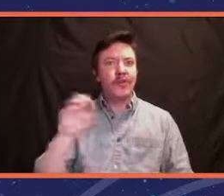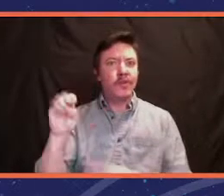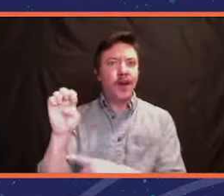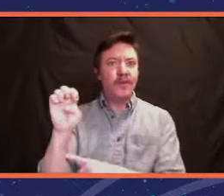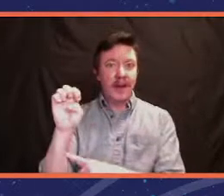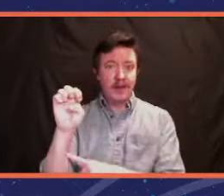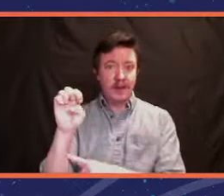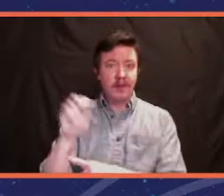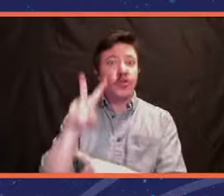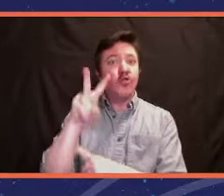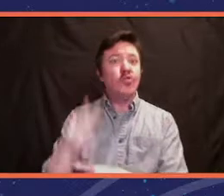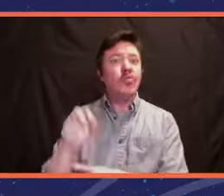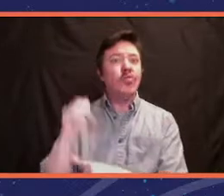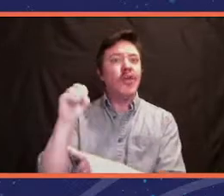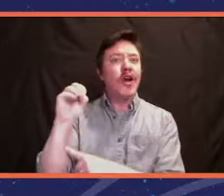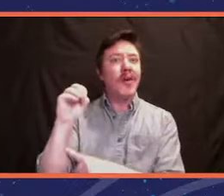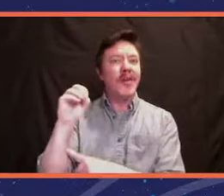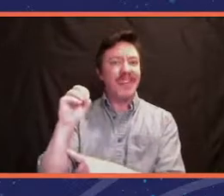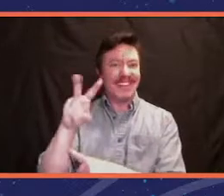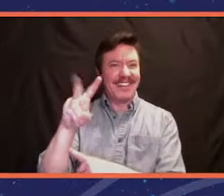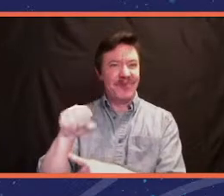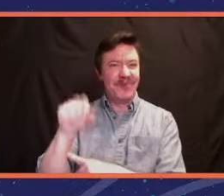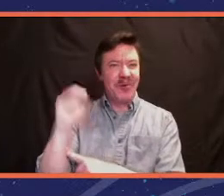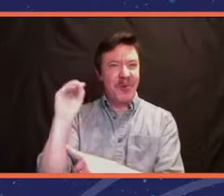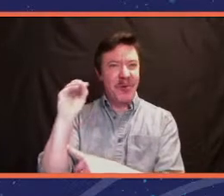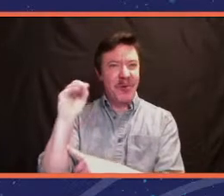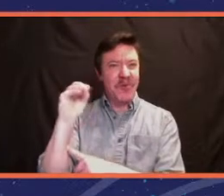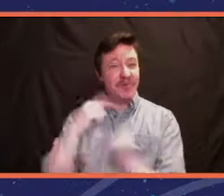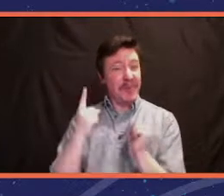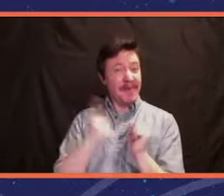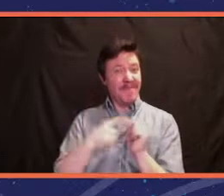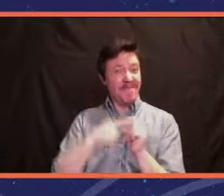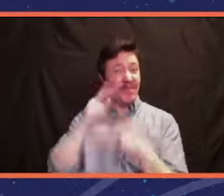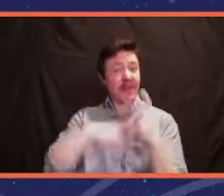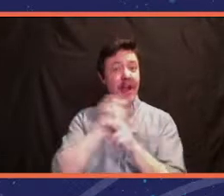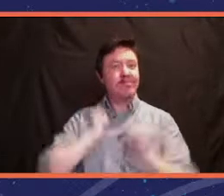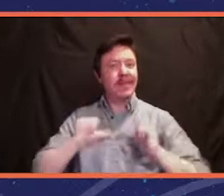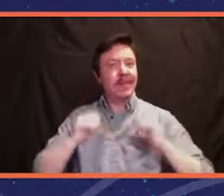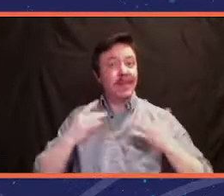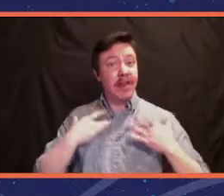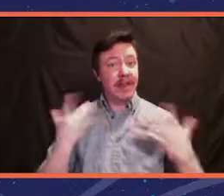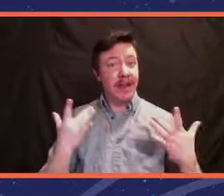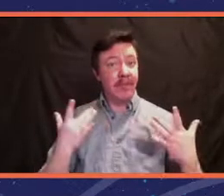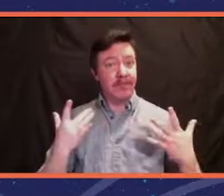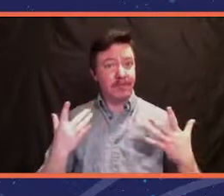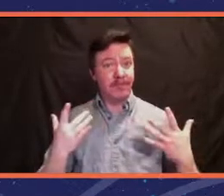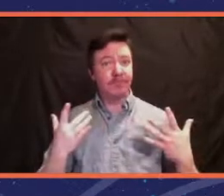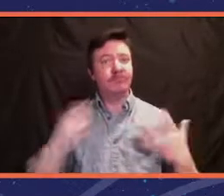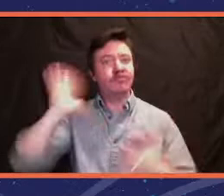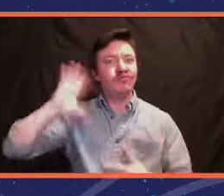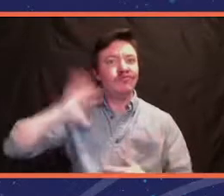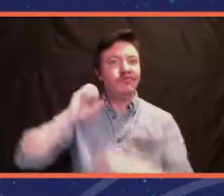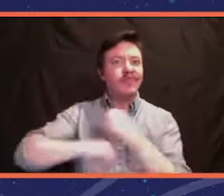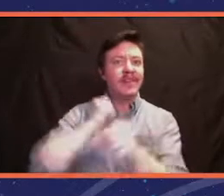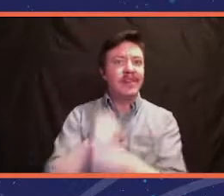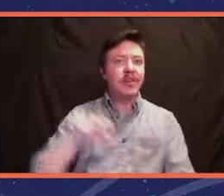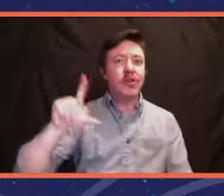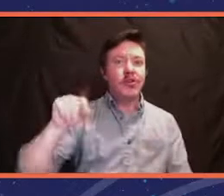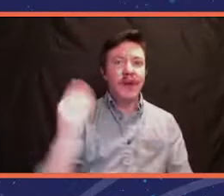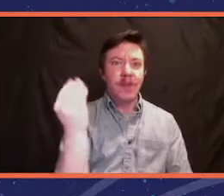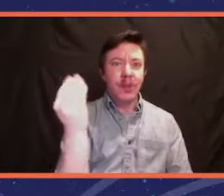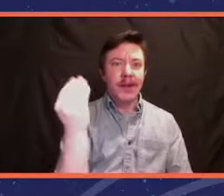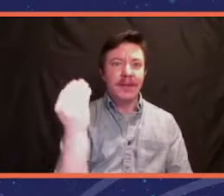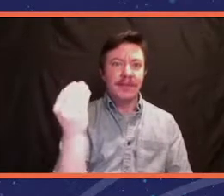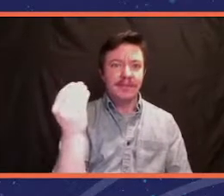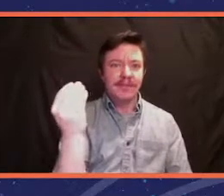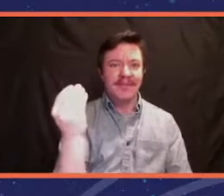2.0. The first time we did Creative Wildfire was in 2014. At